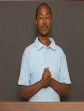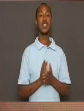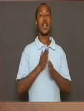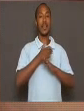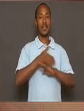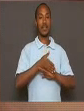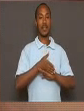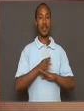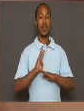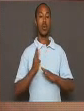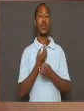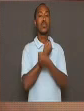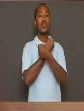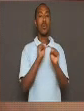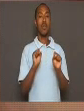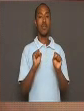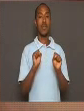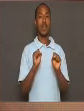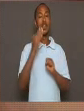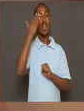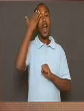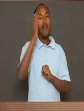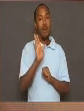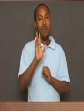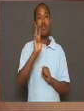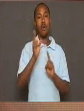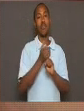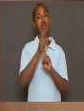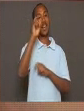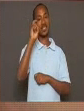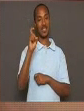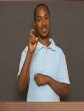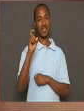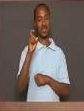Then we solve for the unknown volume X.